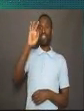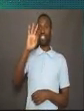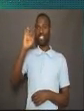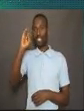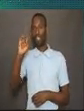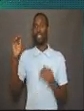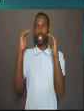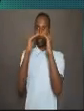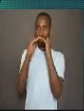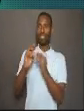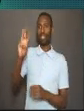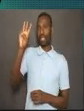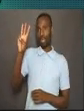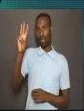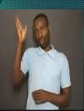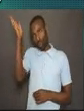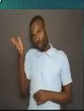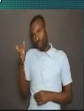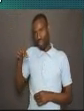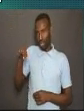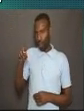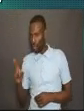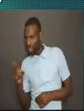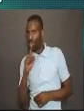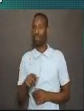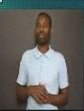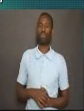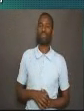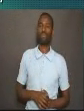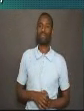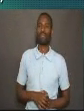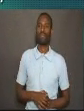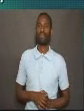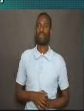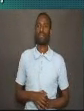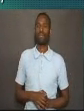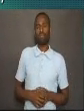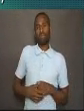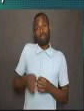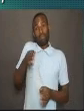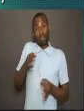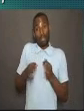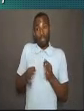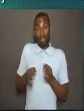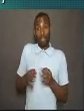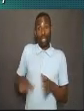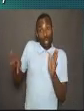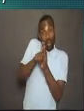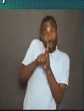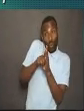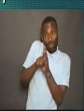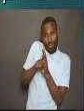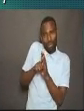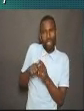equals W over QH. If we consider the law